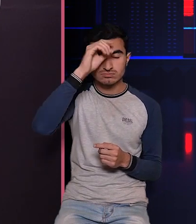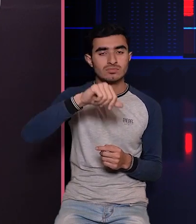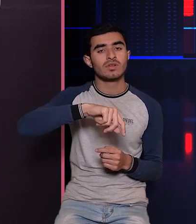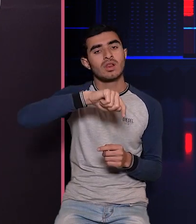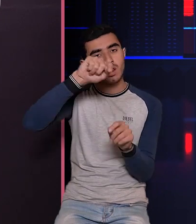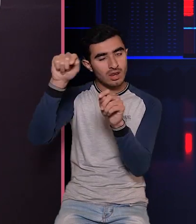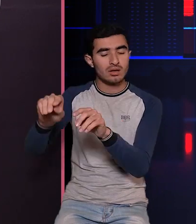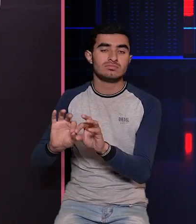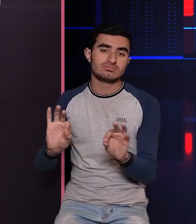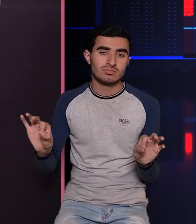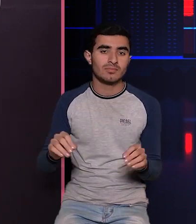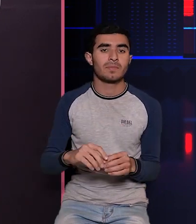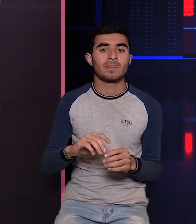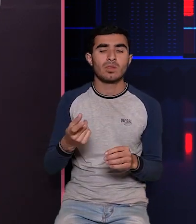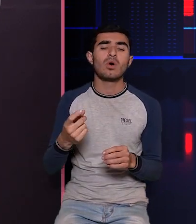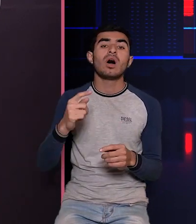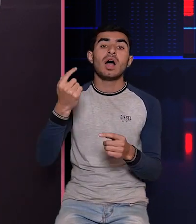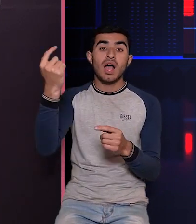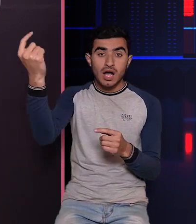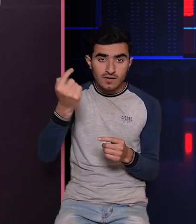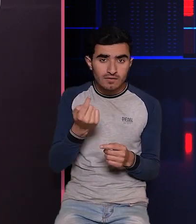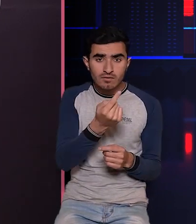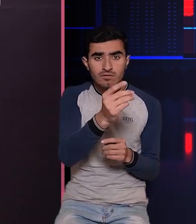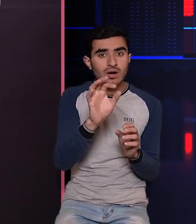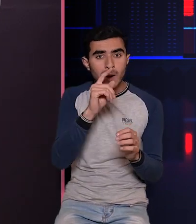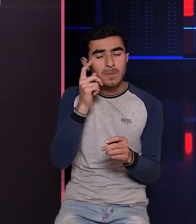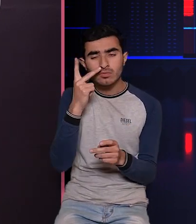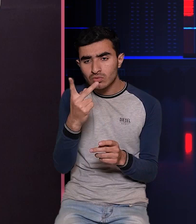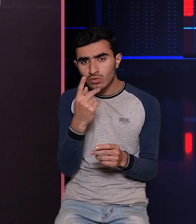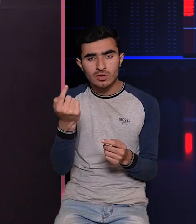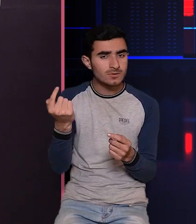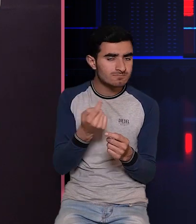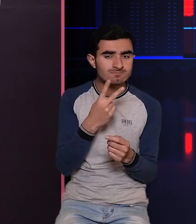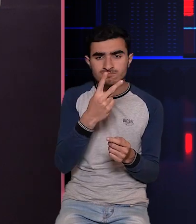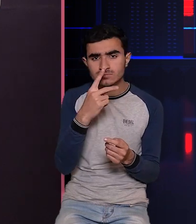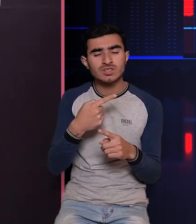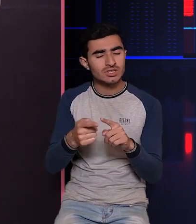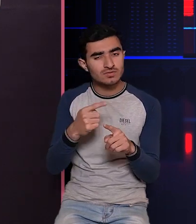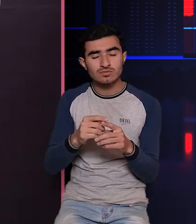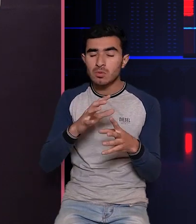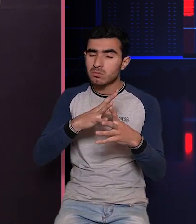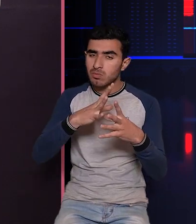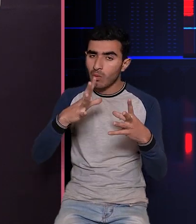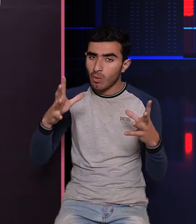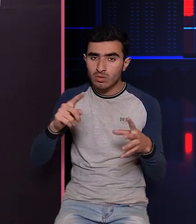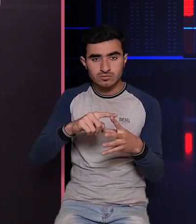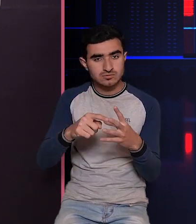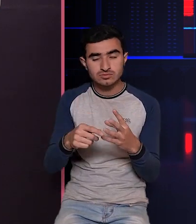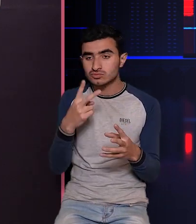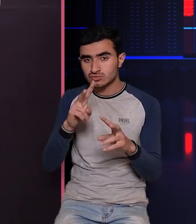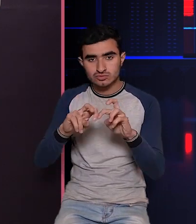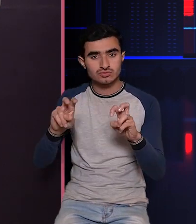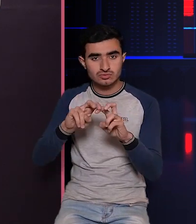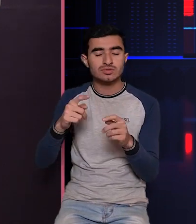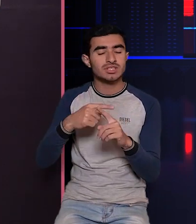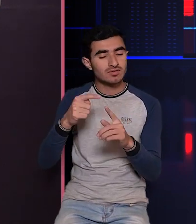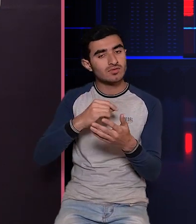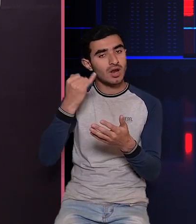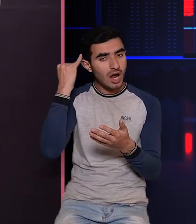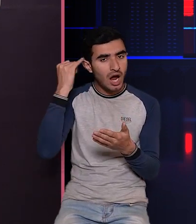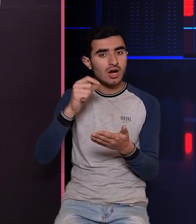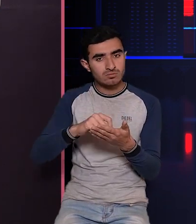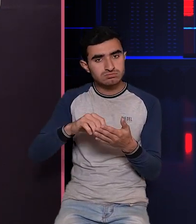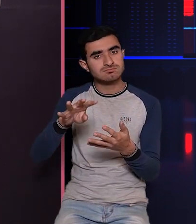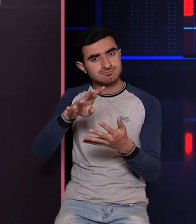of intrigue that went through, and lots of findings. And when she worked through this project,